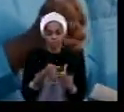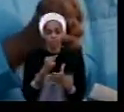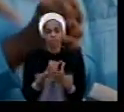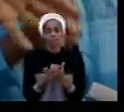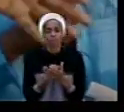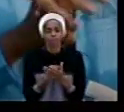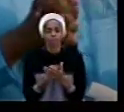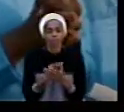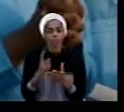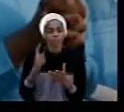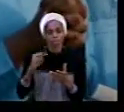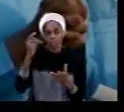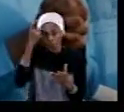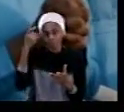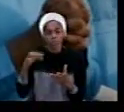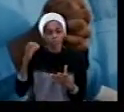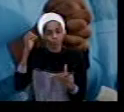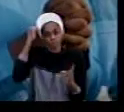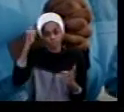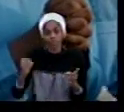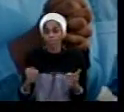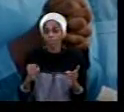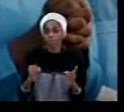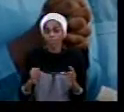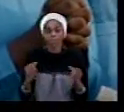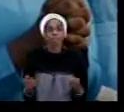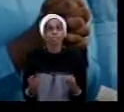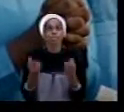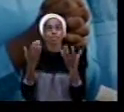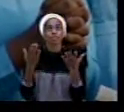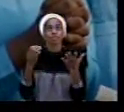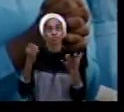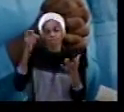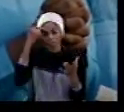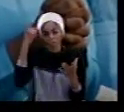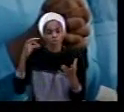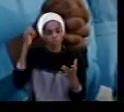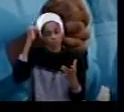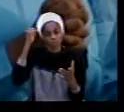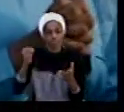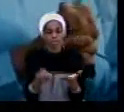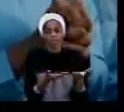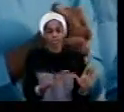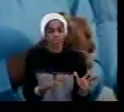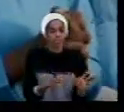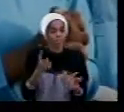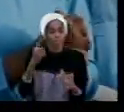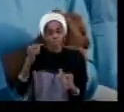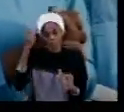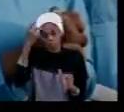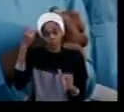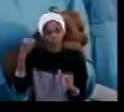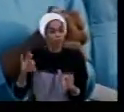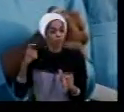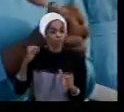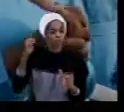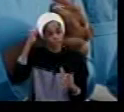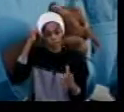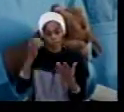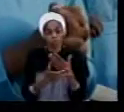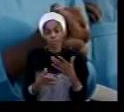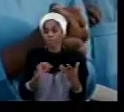his sacrifice, the purpose of his death, the purpose of the blood that is shed at